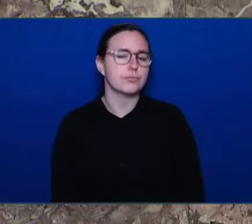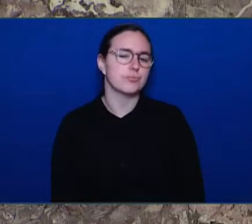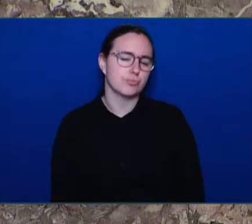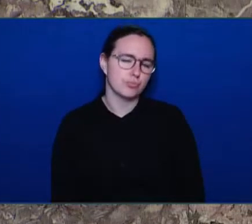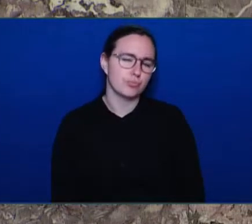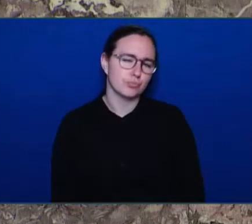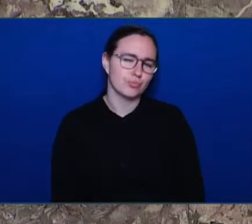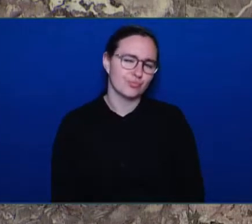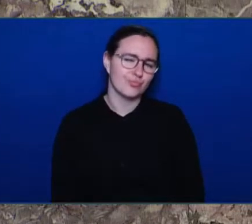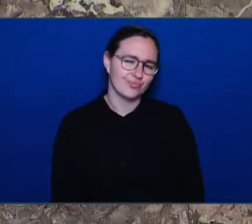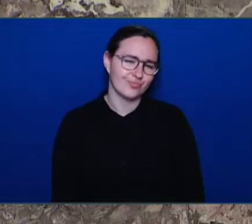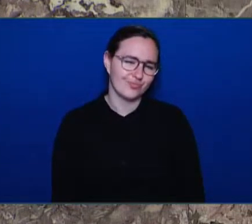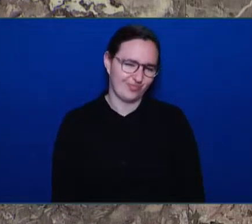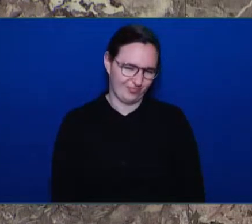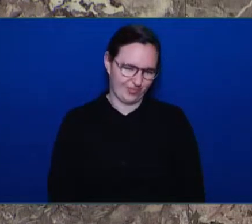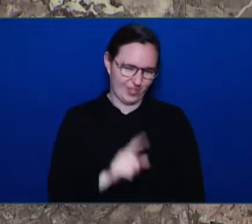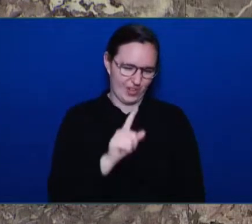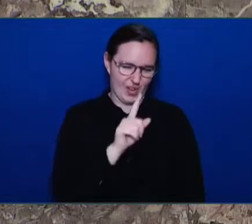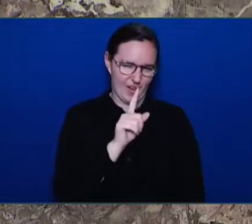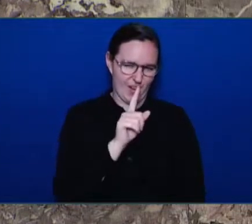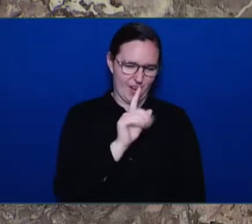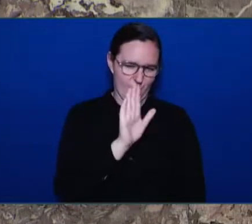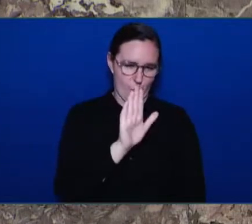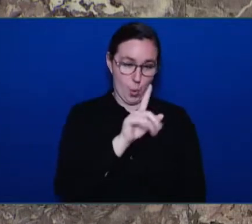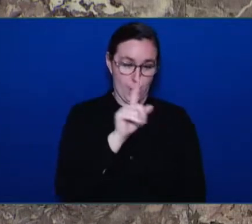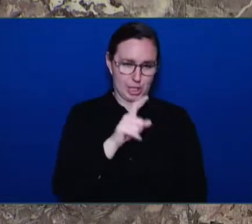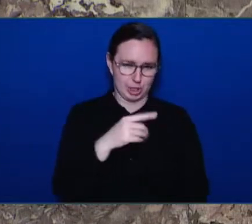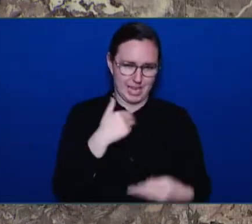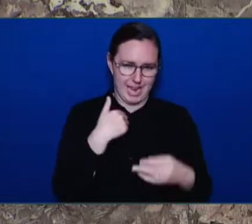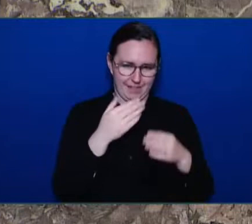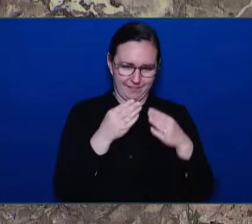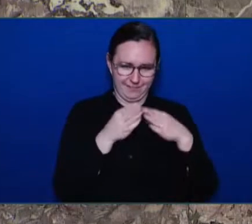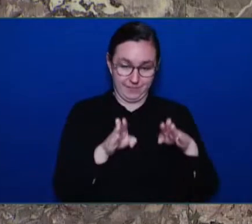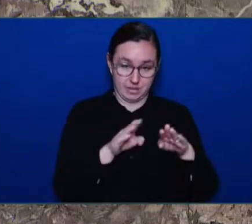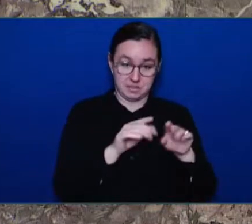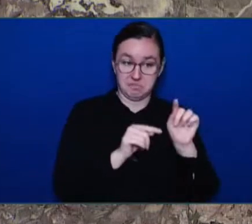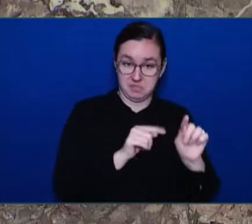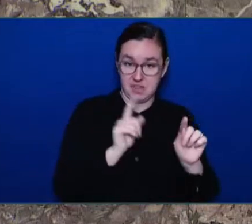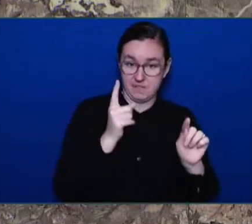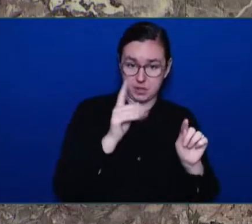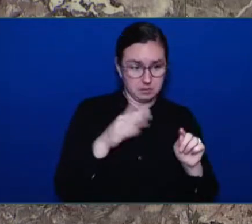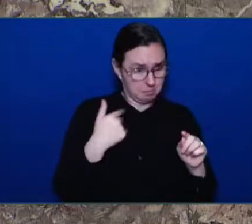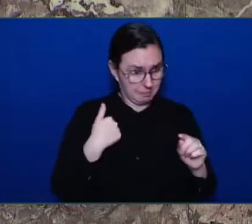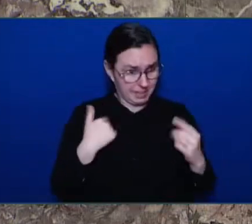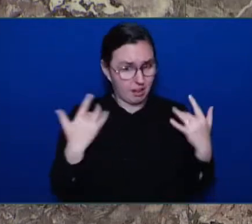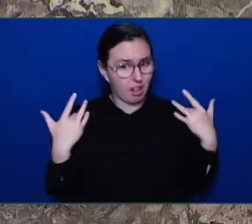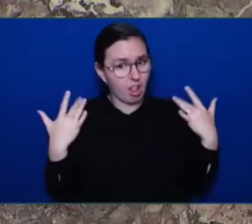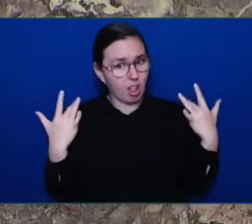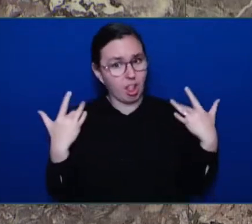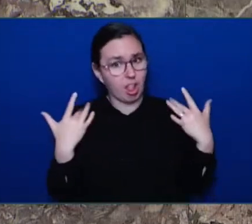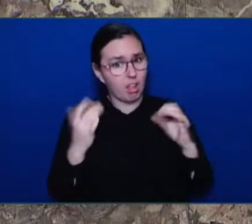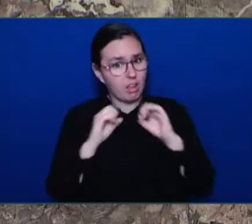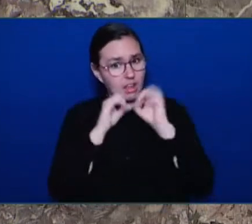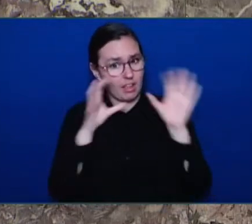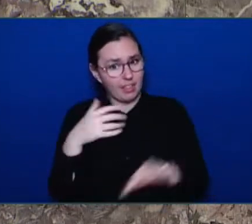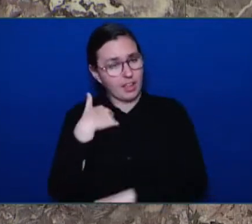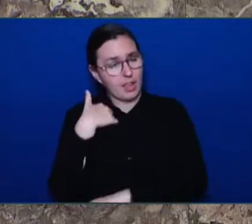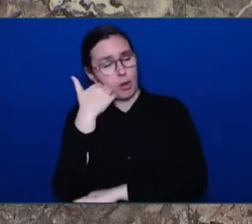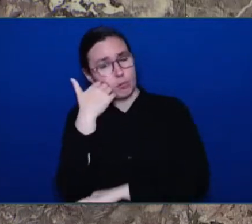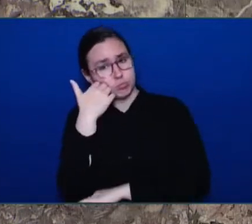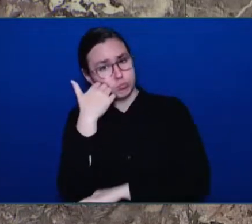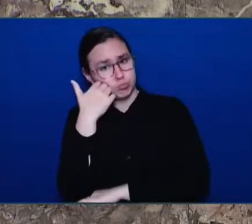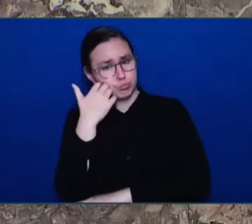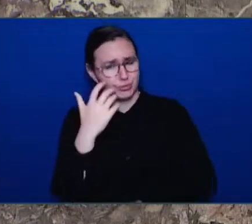member's question, where he says, I have not done my job. There has never been a place in Canada where a provincial